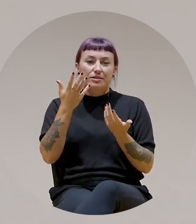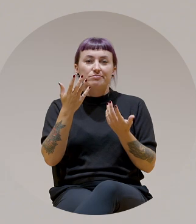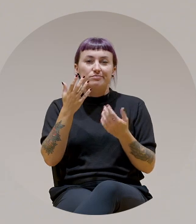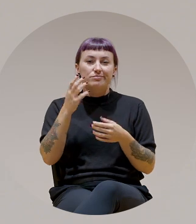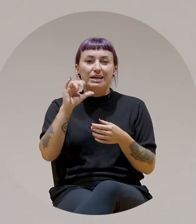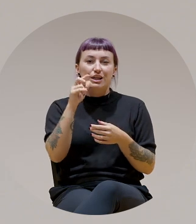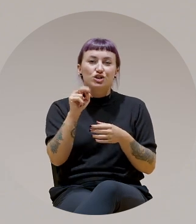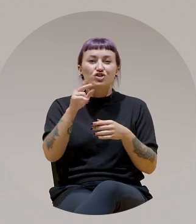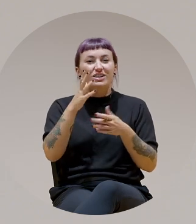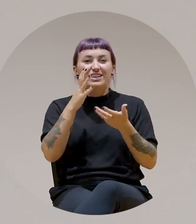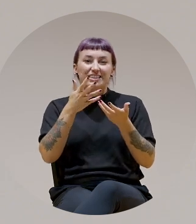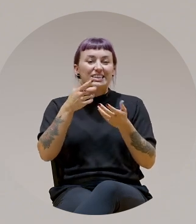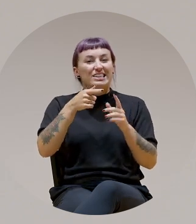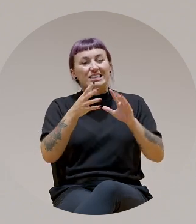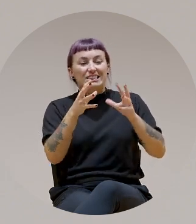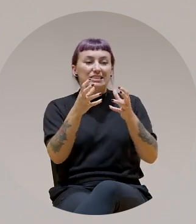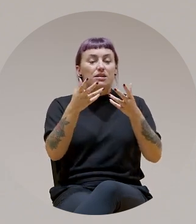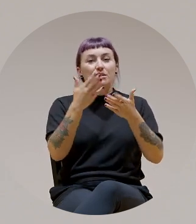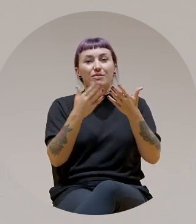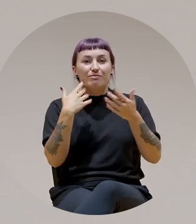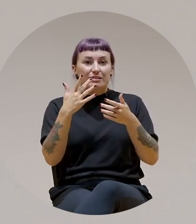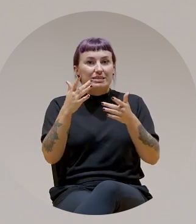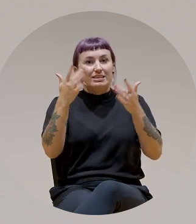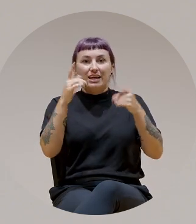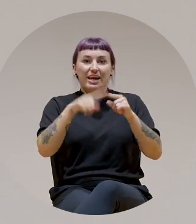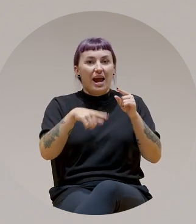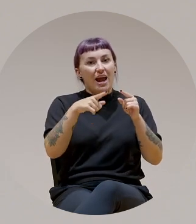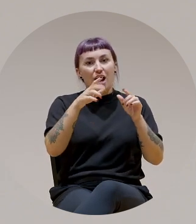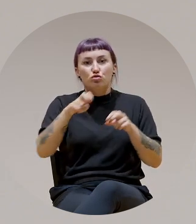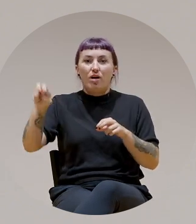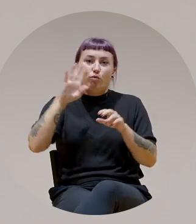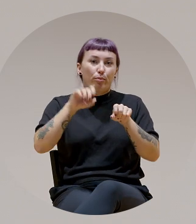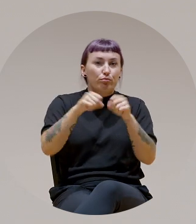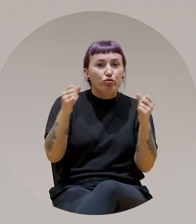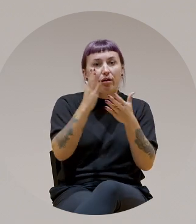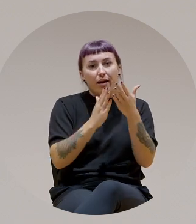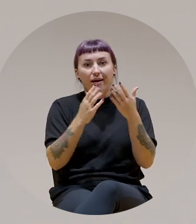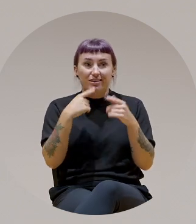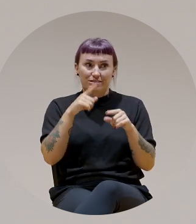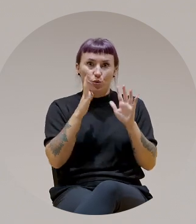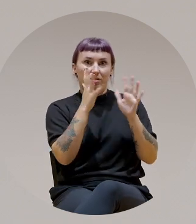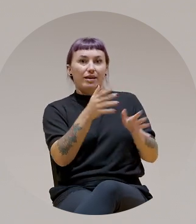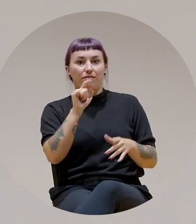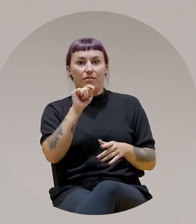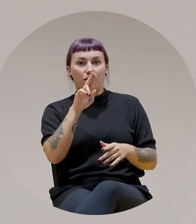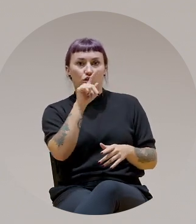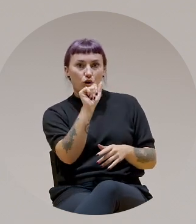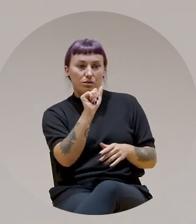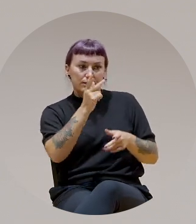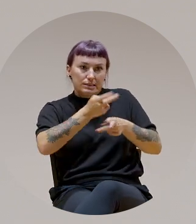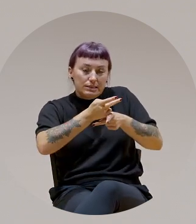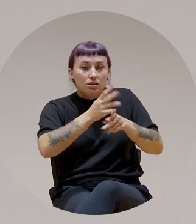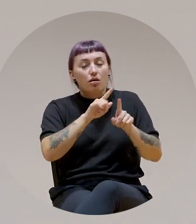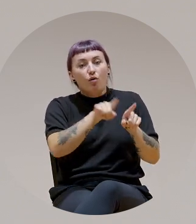condition, we mentioned earlier, some things are too fragile to travel outside of Tulsa, really, but